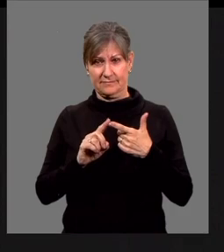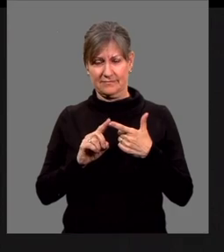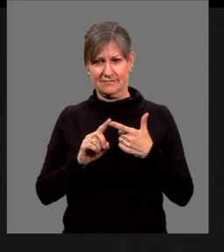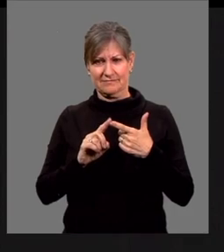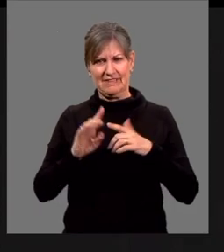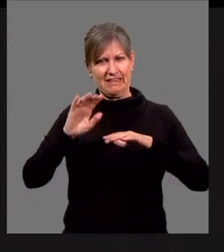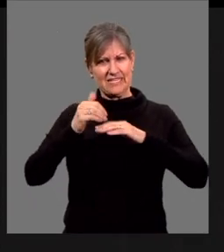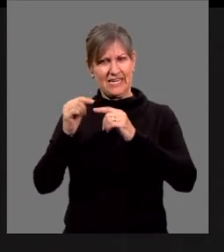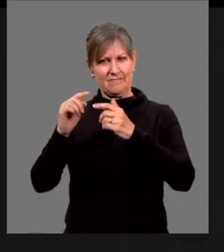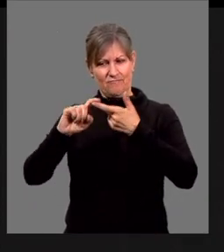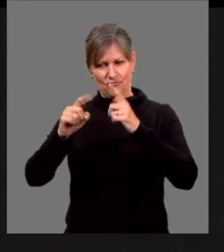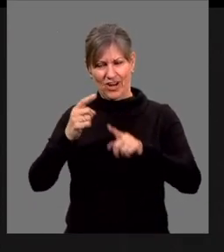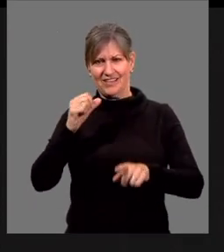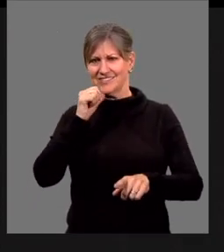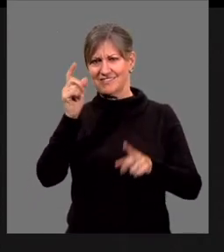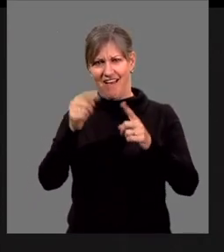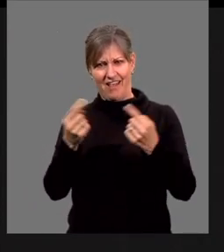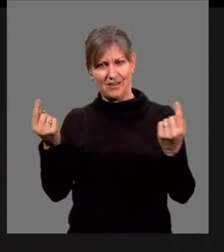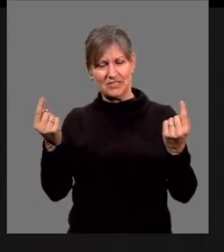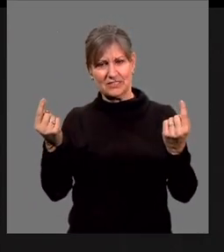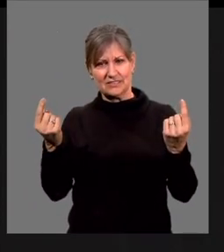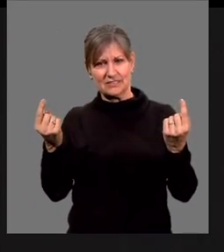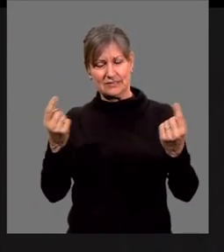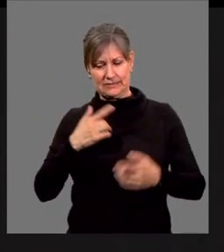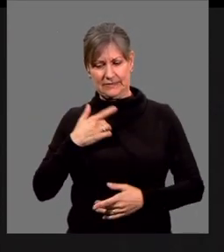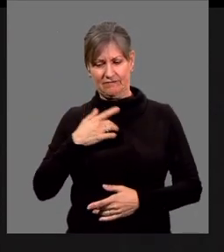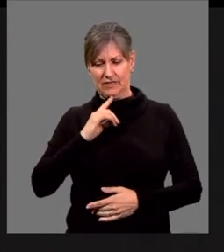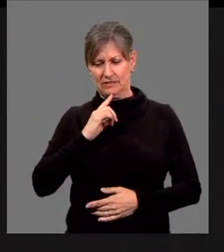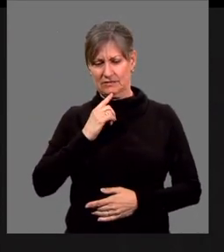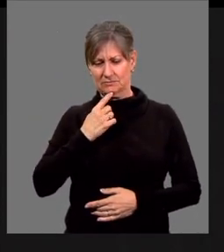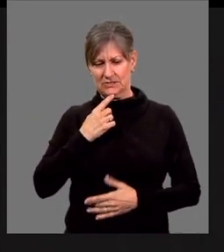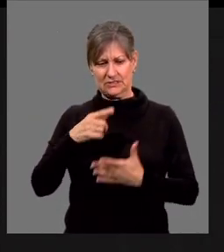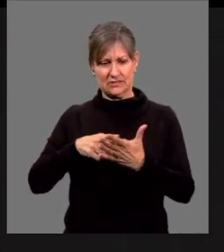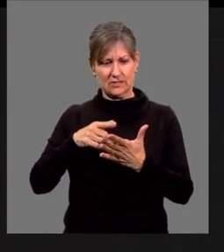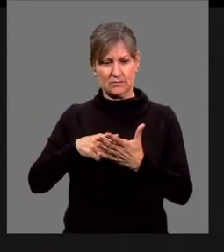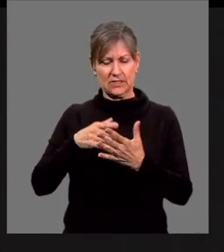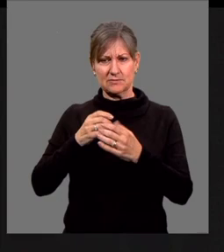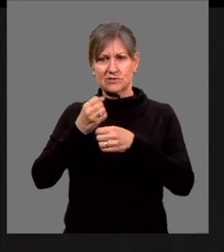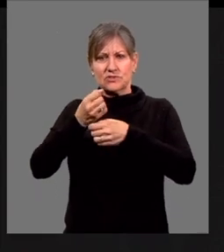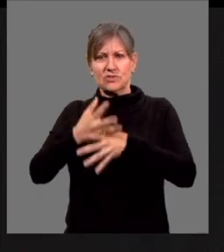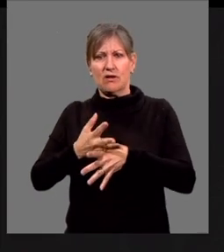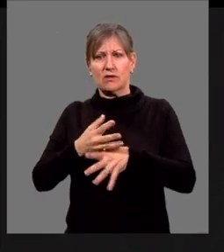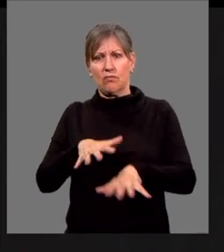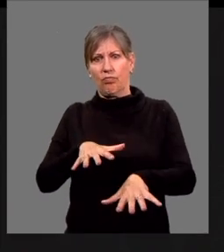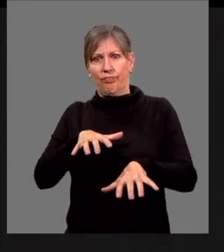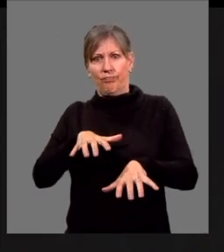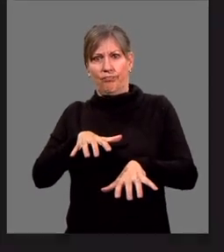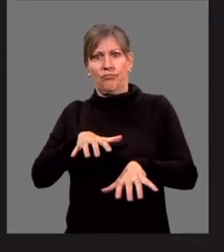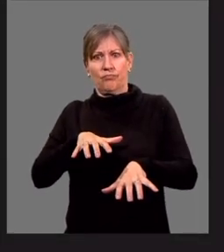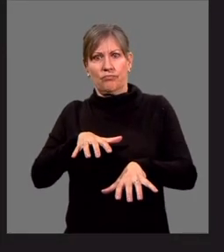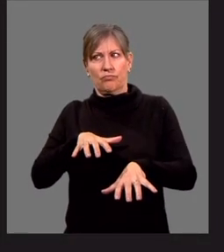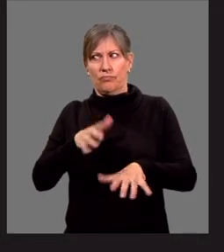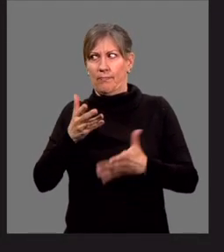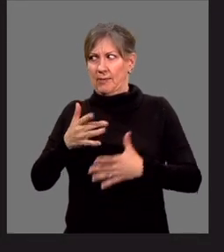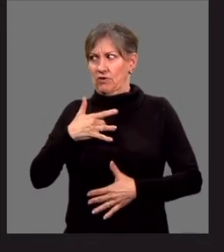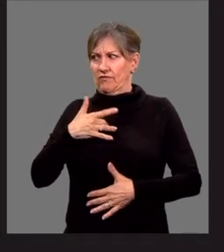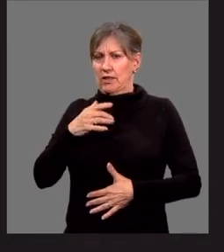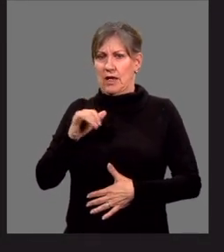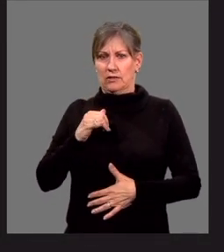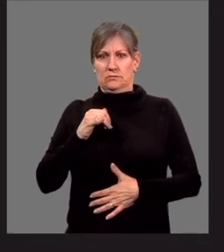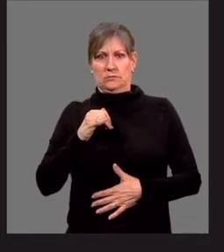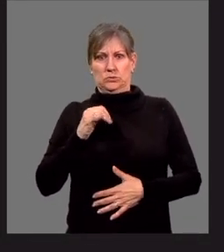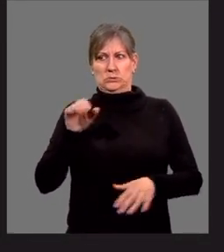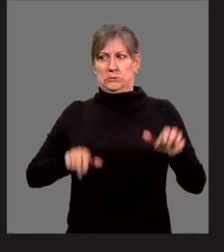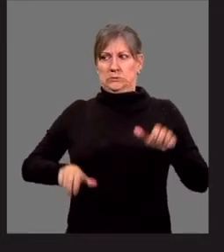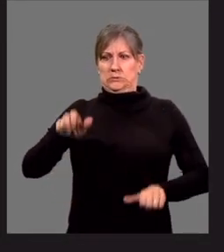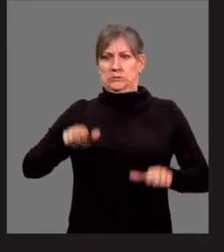make friends, not enemies. The feeling of disappointment can sometimes lead to paralysis. You may feel like you